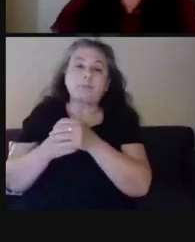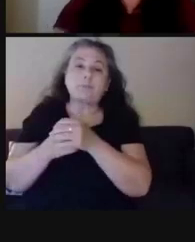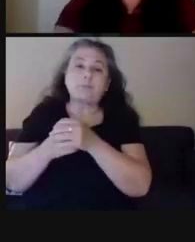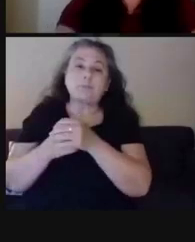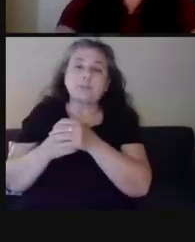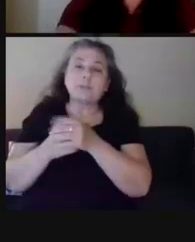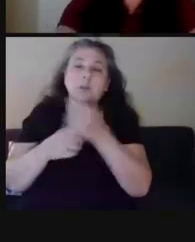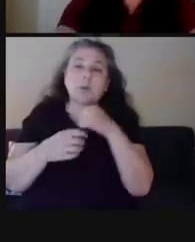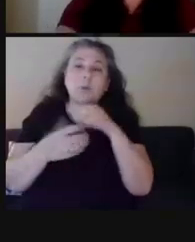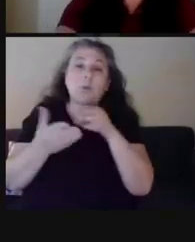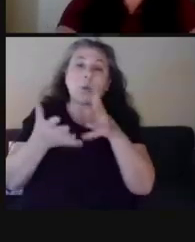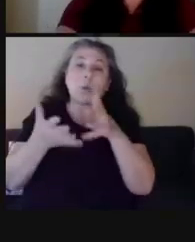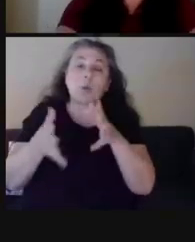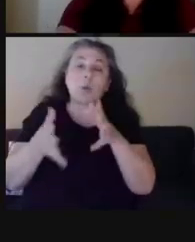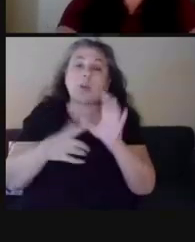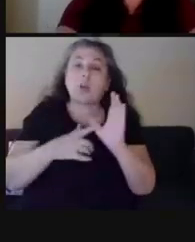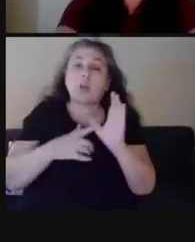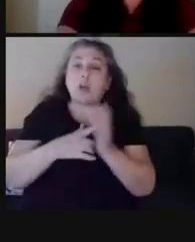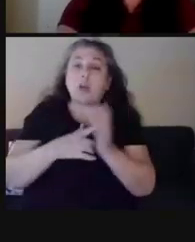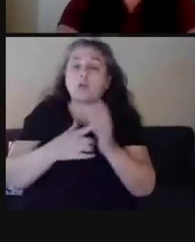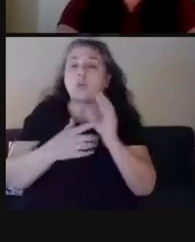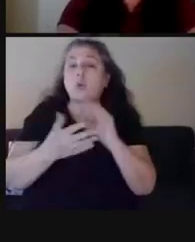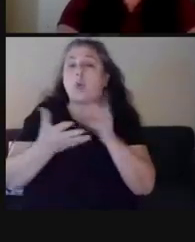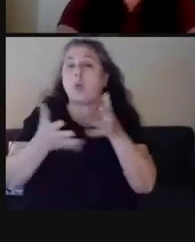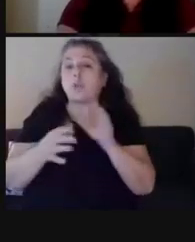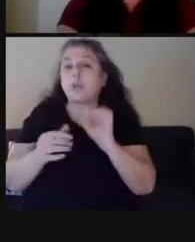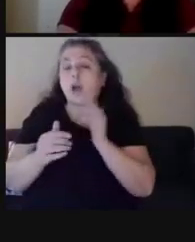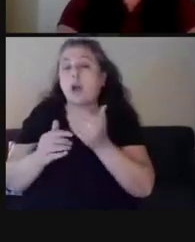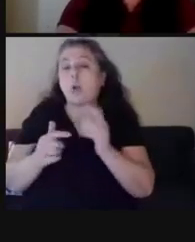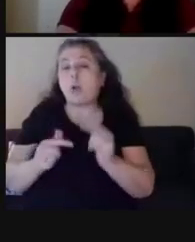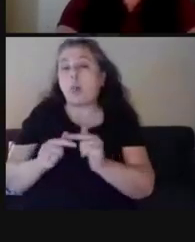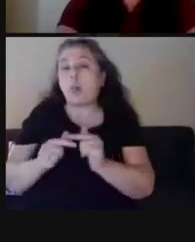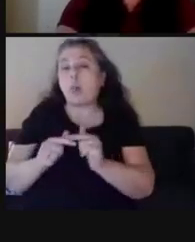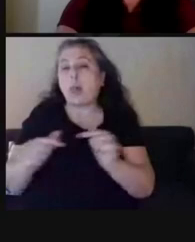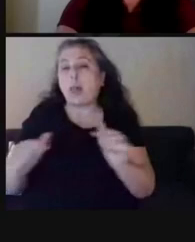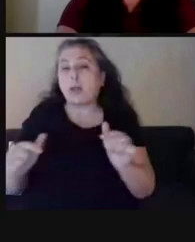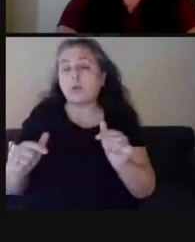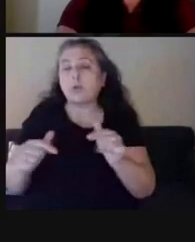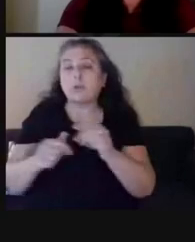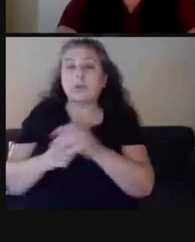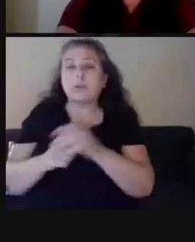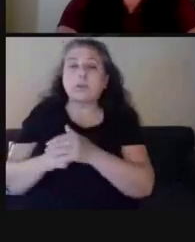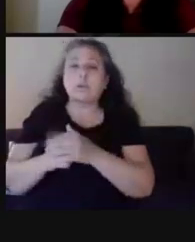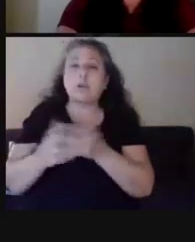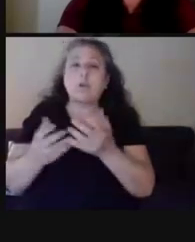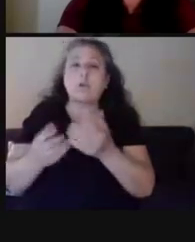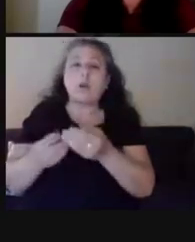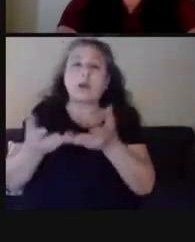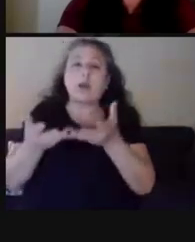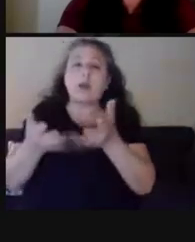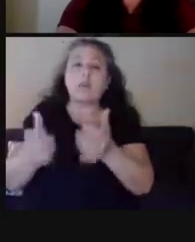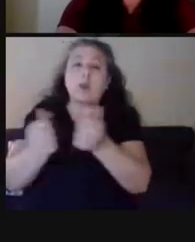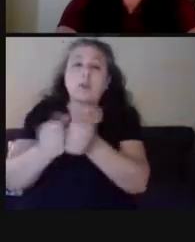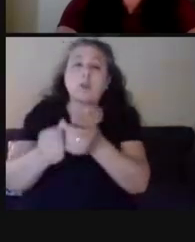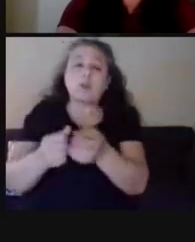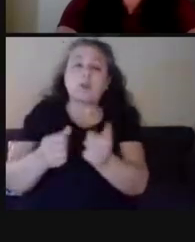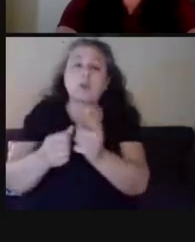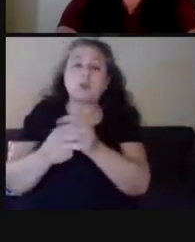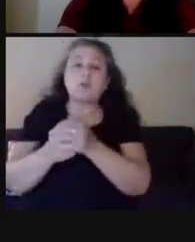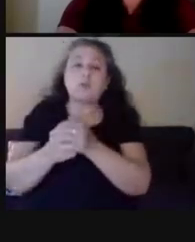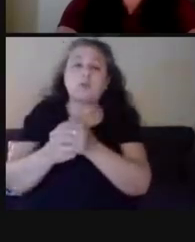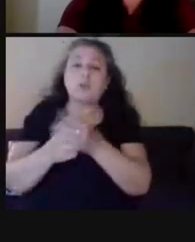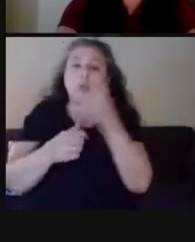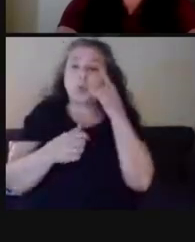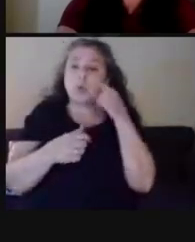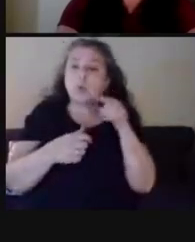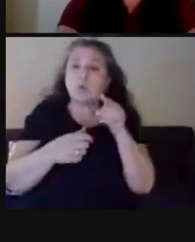we're losing culture. We're losing our language. And I just wanted to leave that with you all. For those of